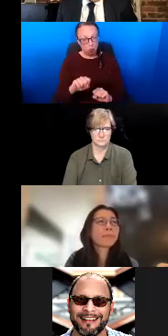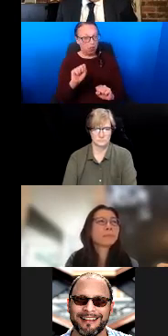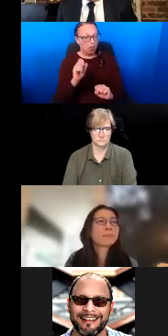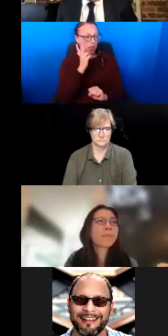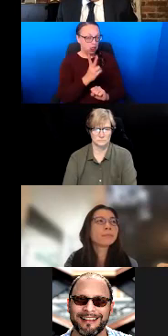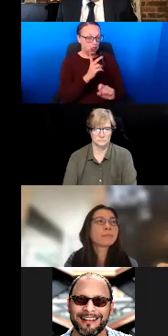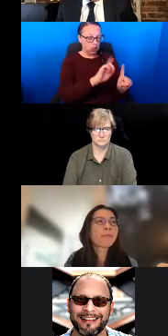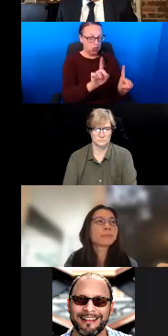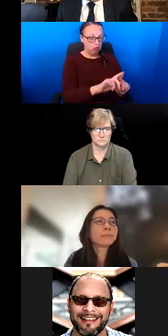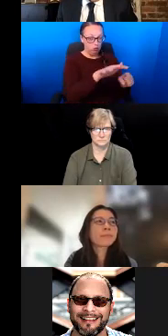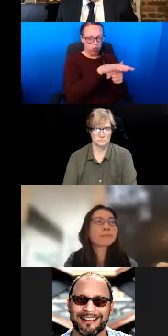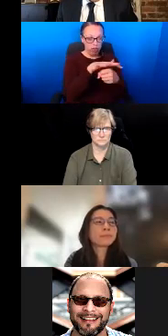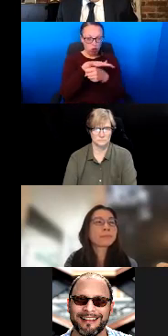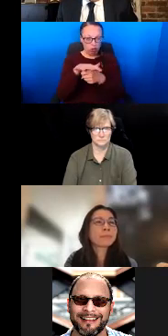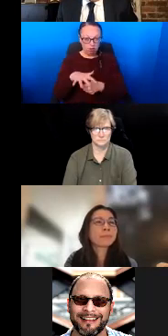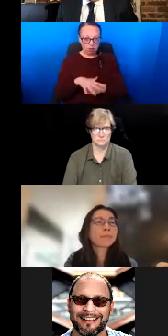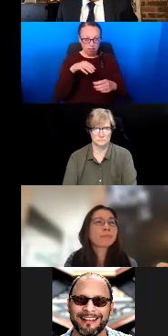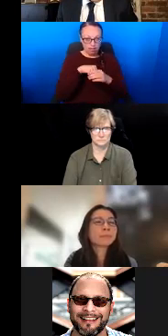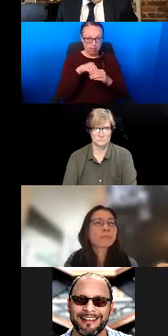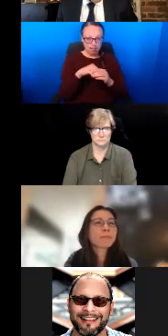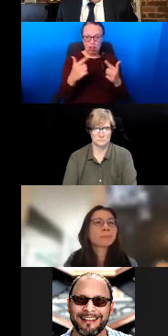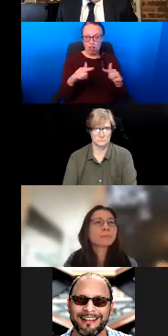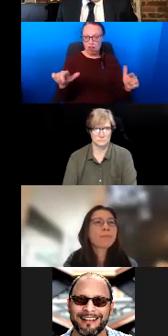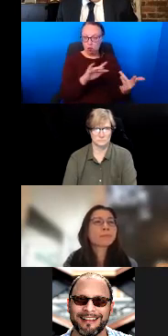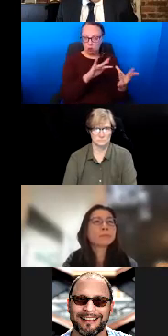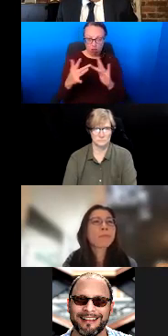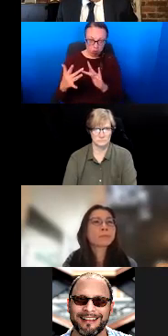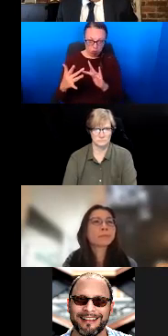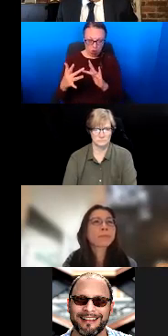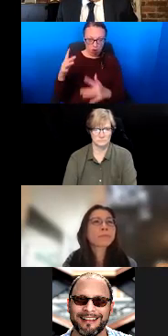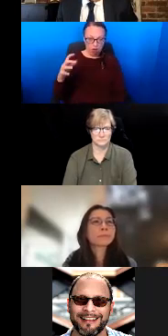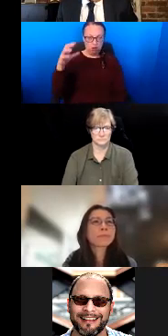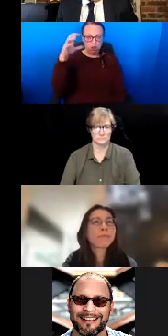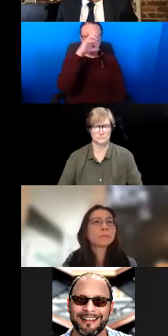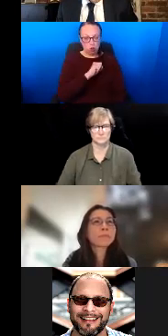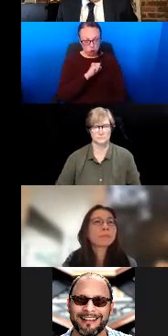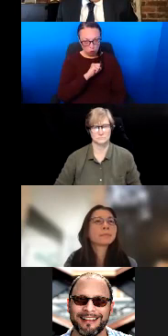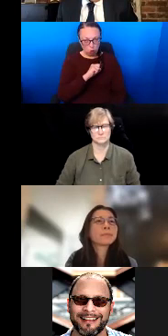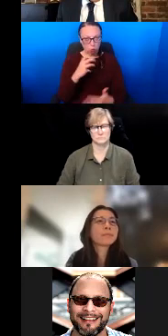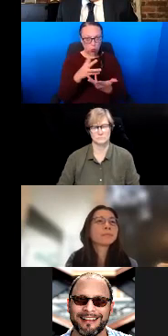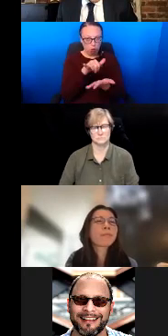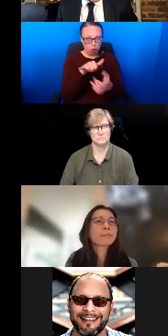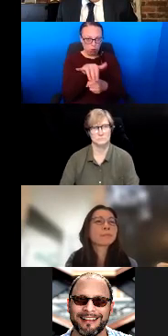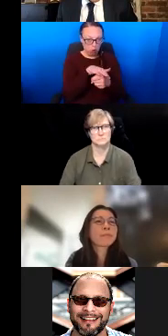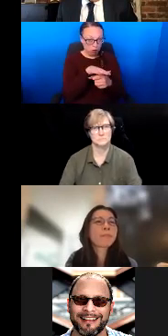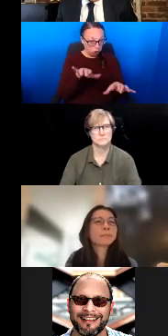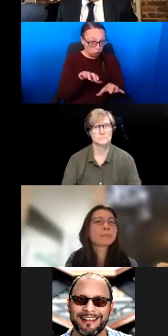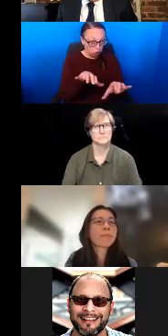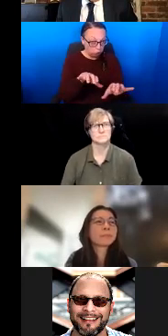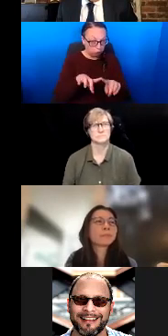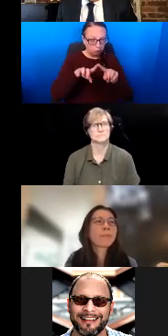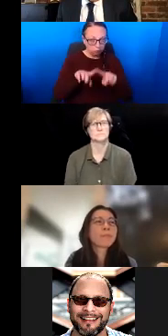within the language network, and make inferences about what the what those areas do based on